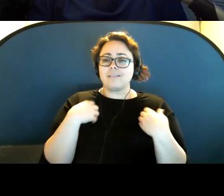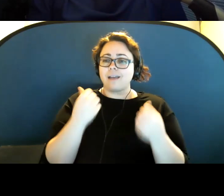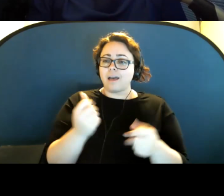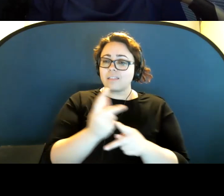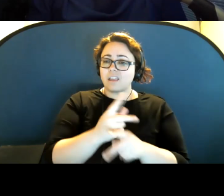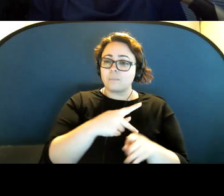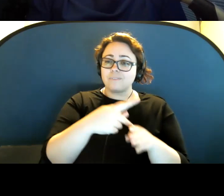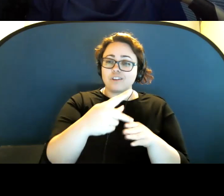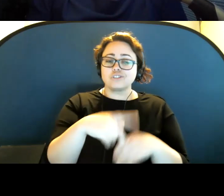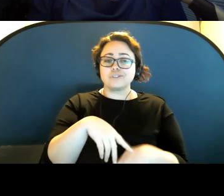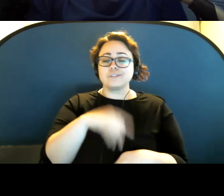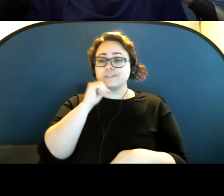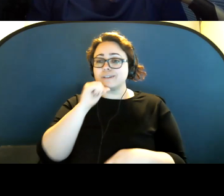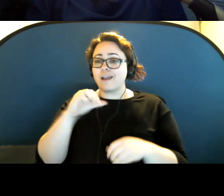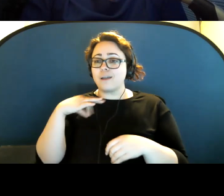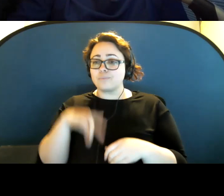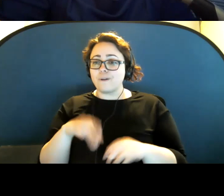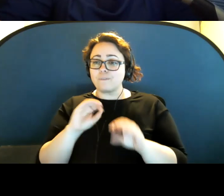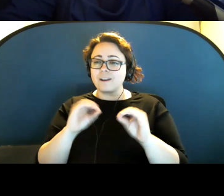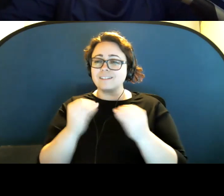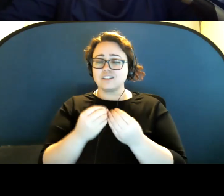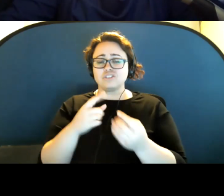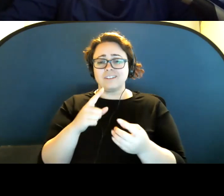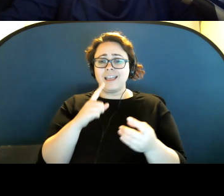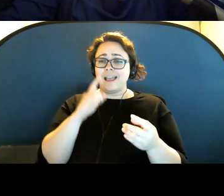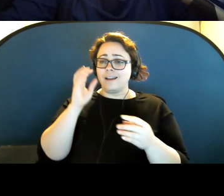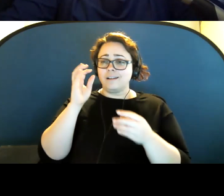I think that they provide tremendous information.